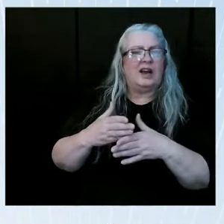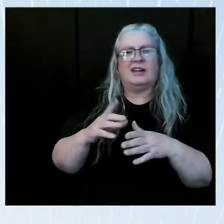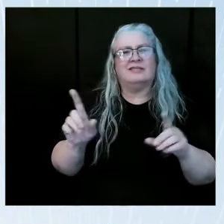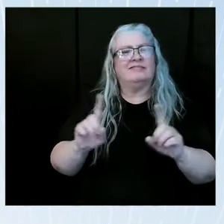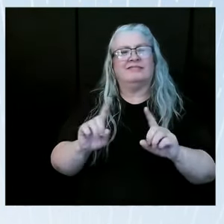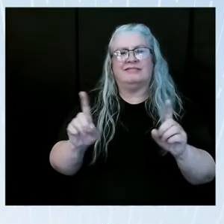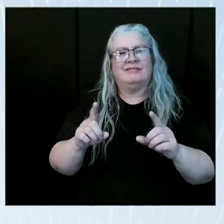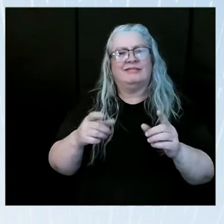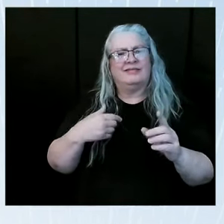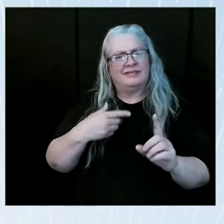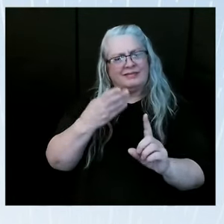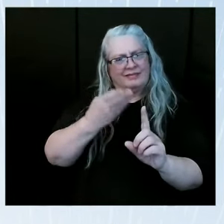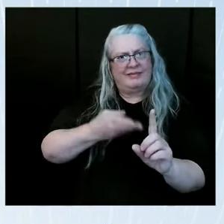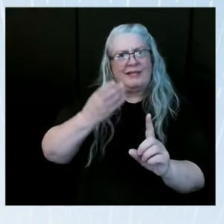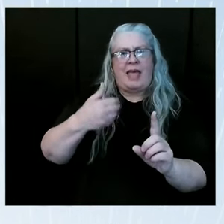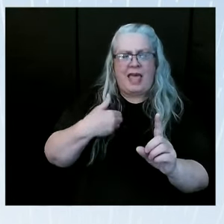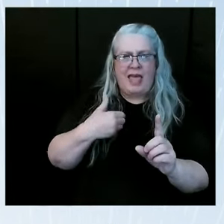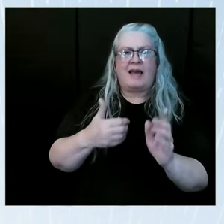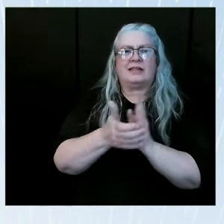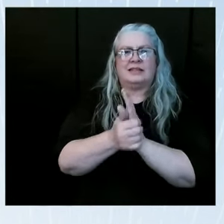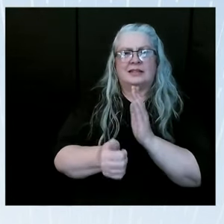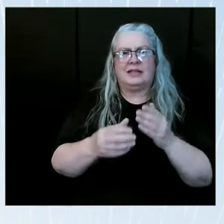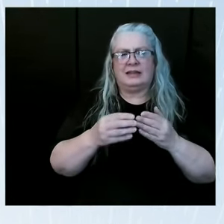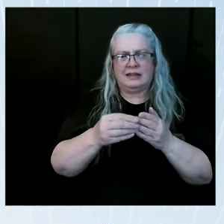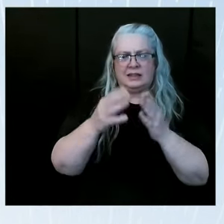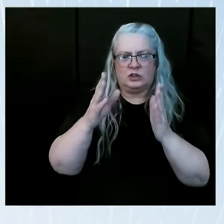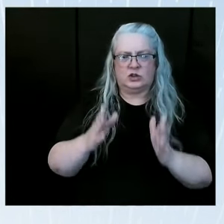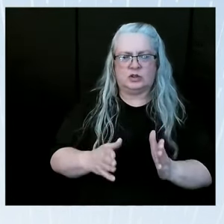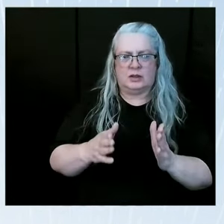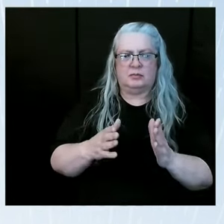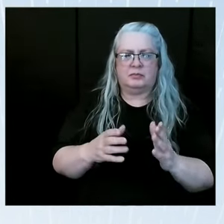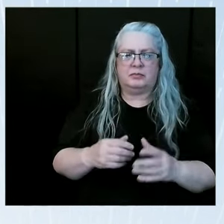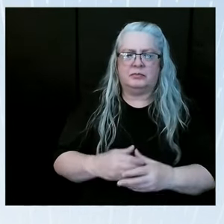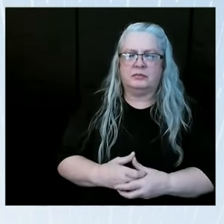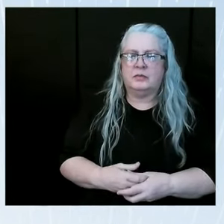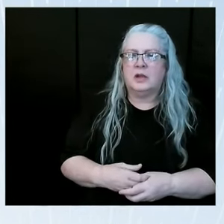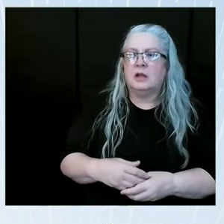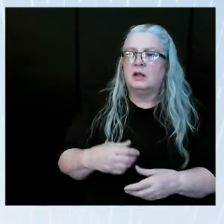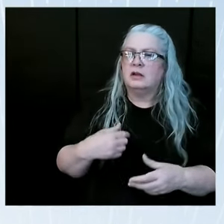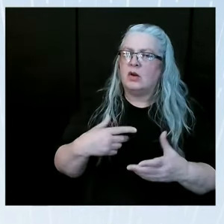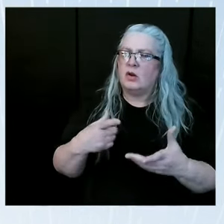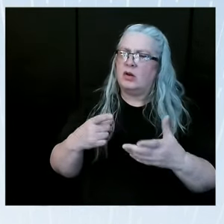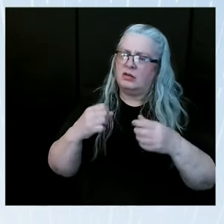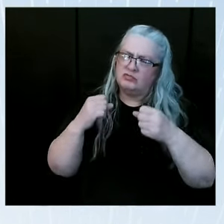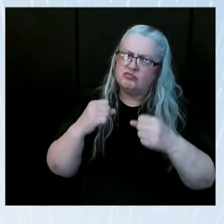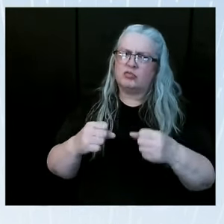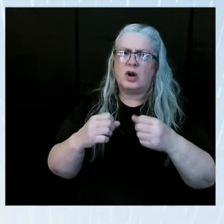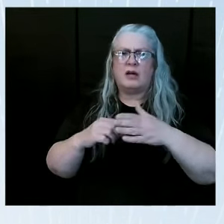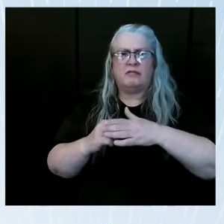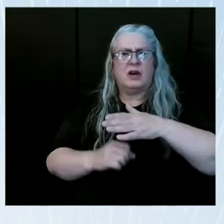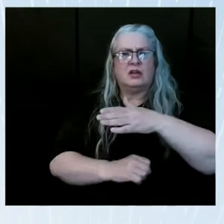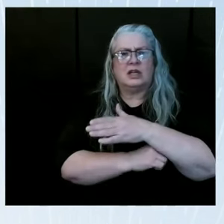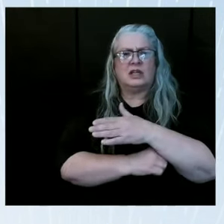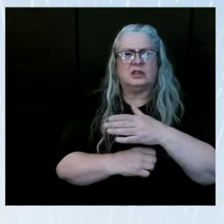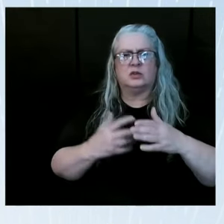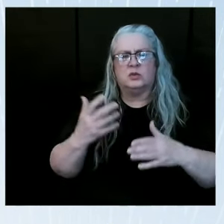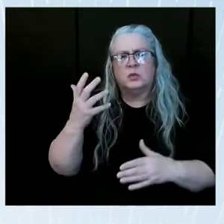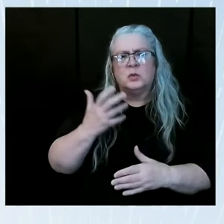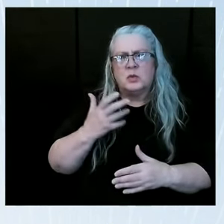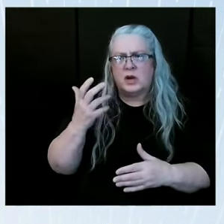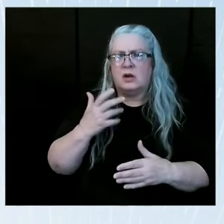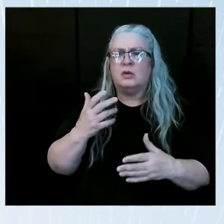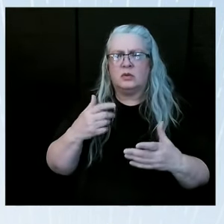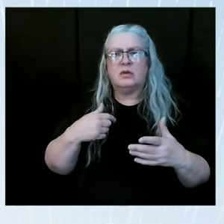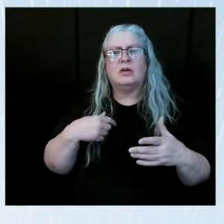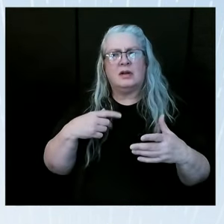of our work. While the council has not yet decided on our 2023 priorities, we hope to work